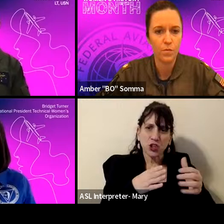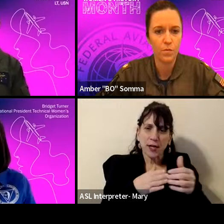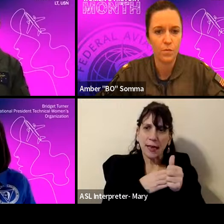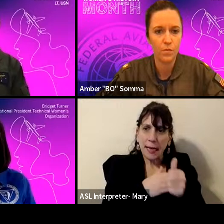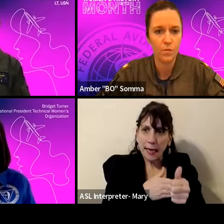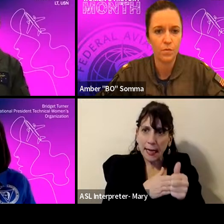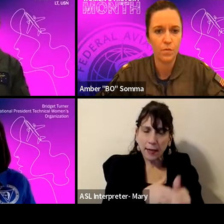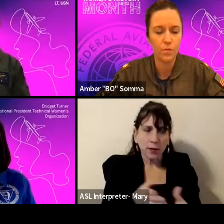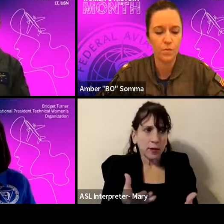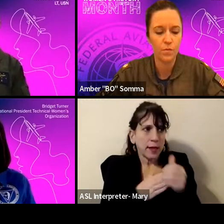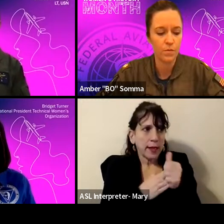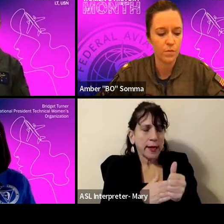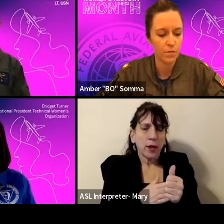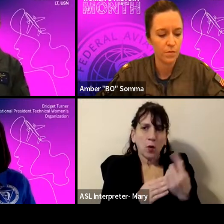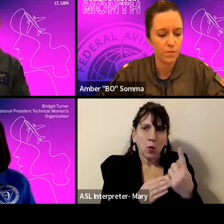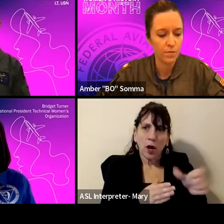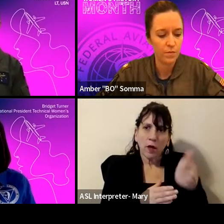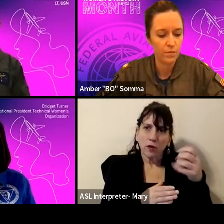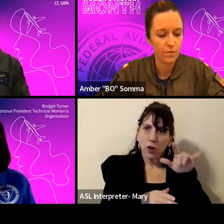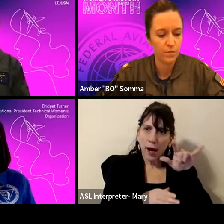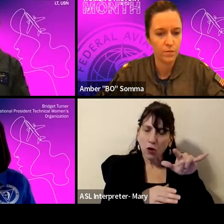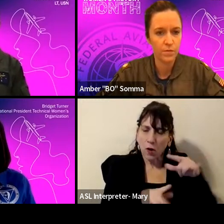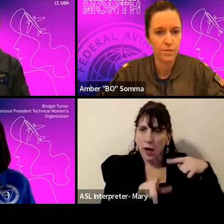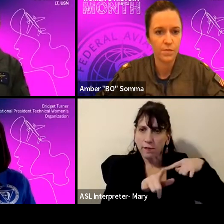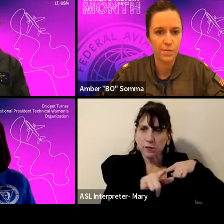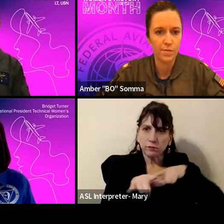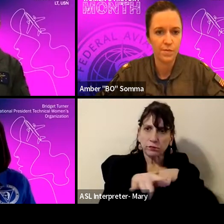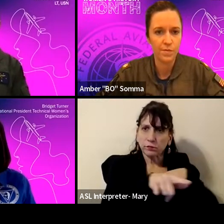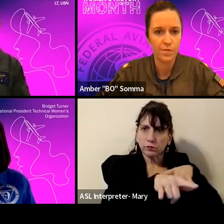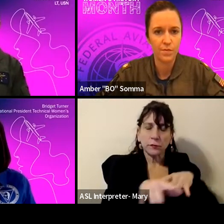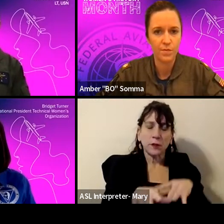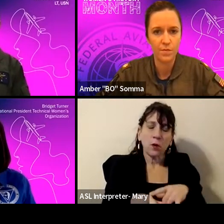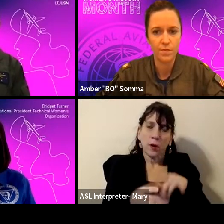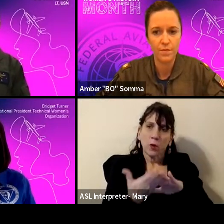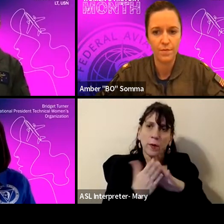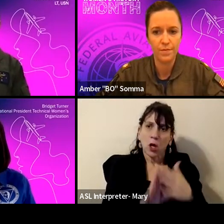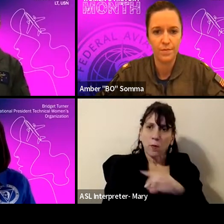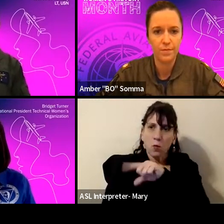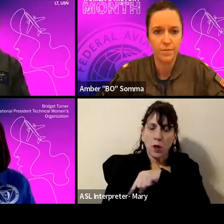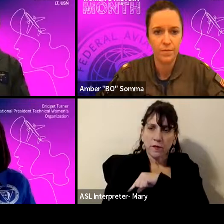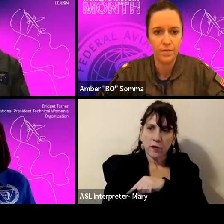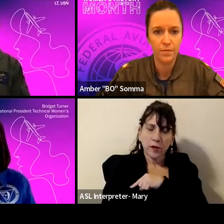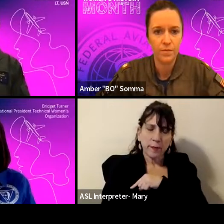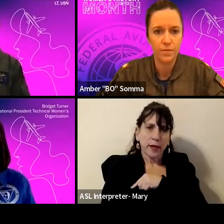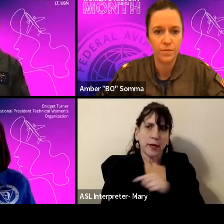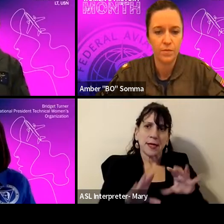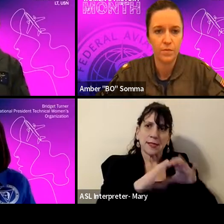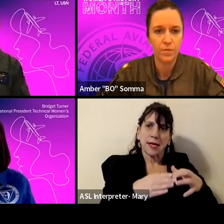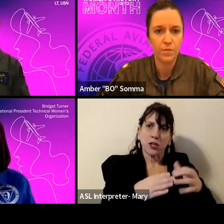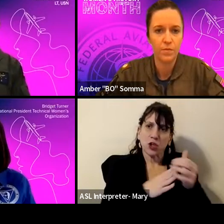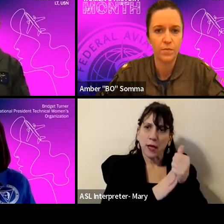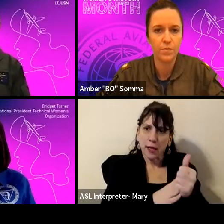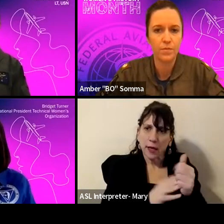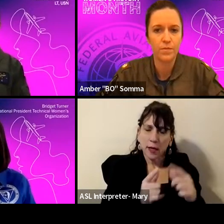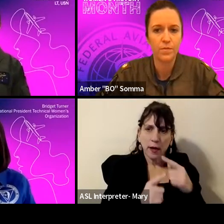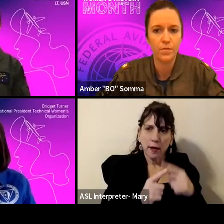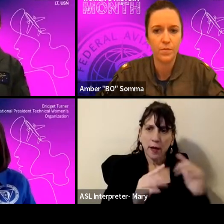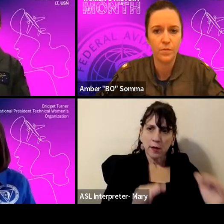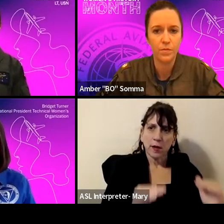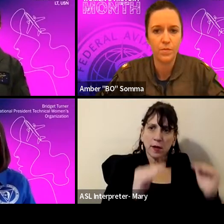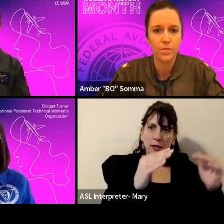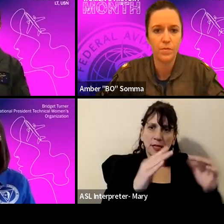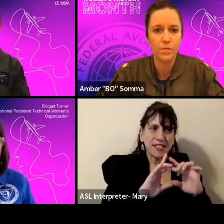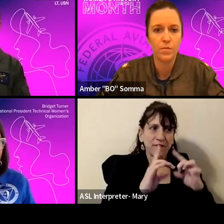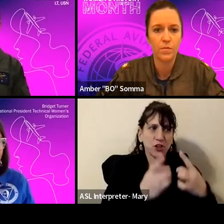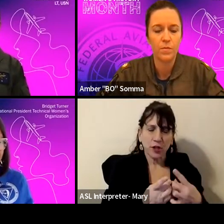leading one other aircraft doing these mission sets. And then after you become qualified to be a section lead, you'll then work towards becoming a division